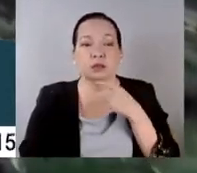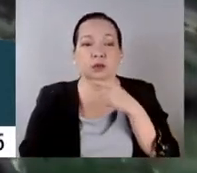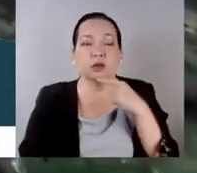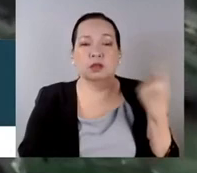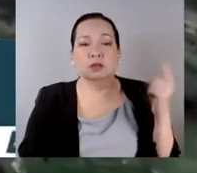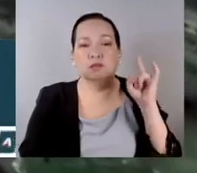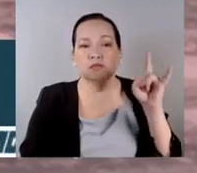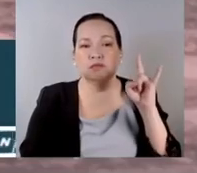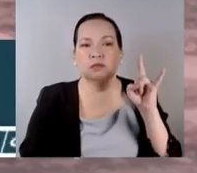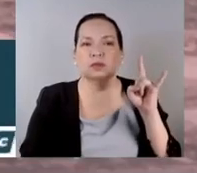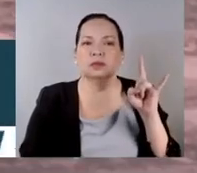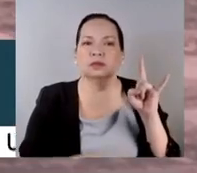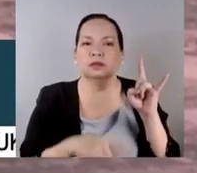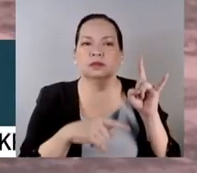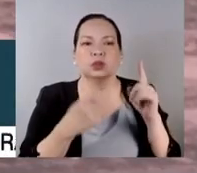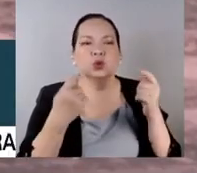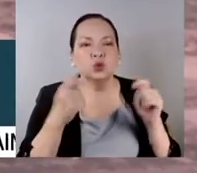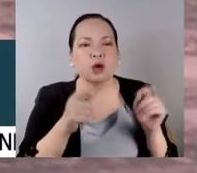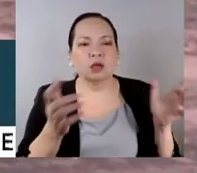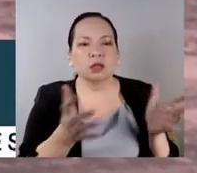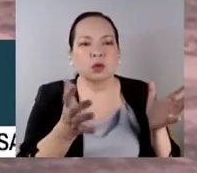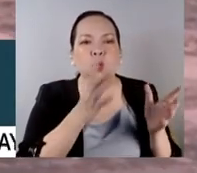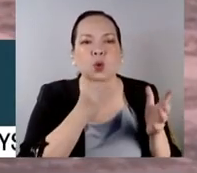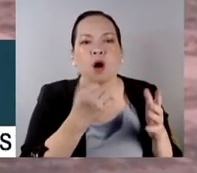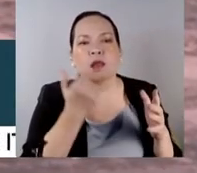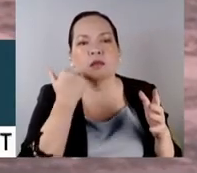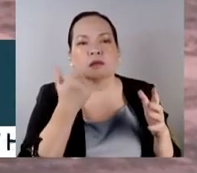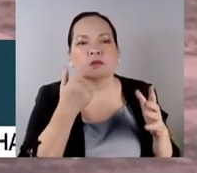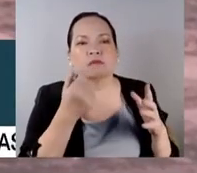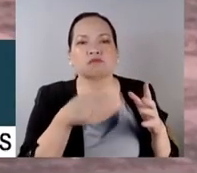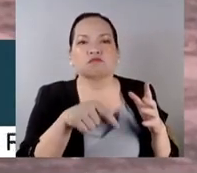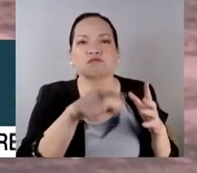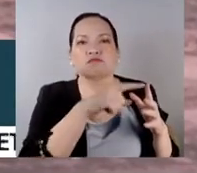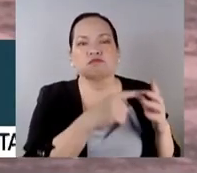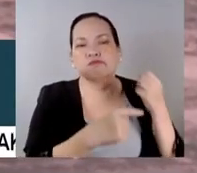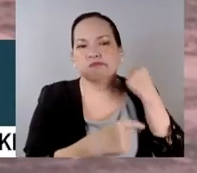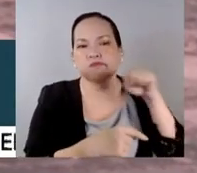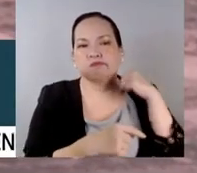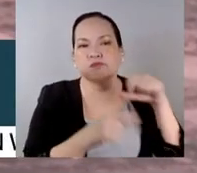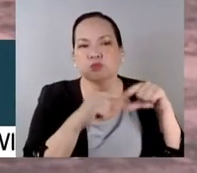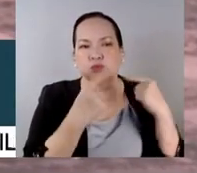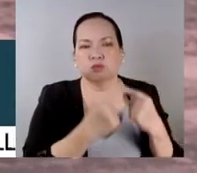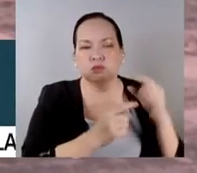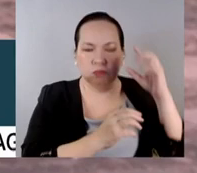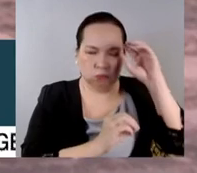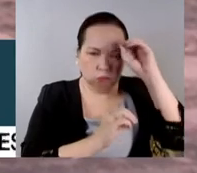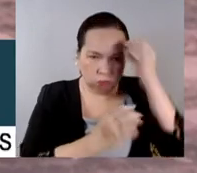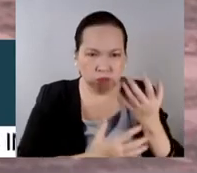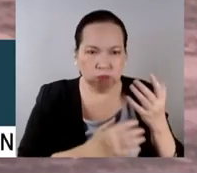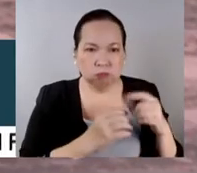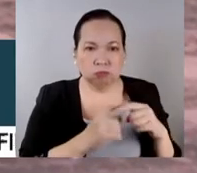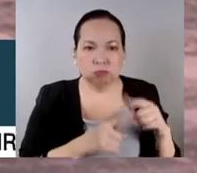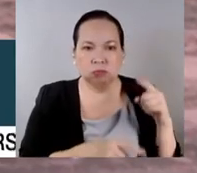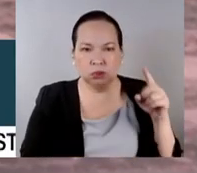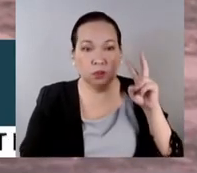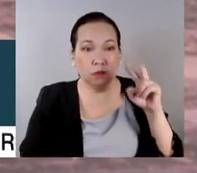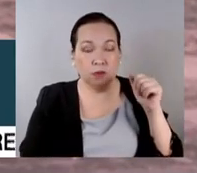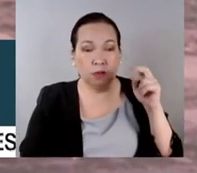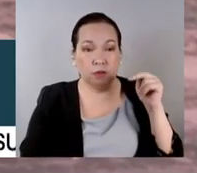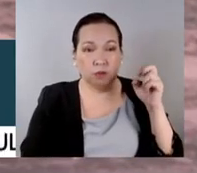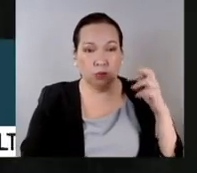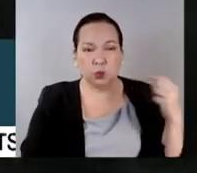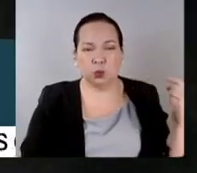the defense minister to bring the mercenaries to heel. The Wagner group has repeatedly attacked President Vladimir Putin's